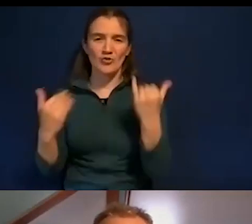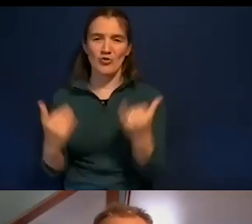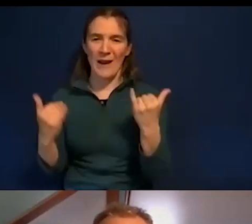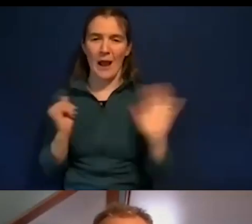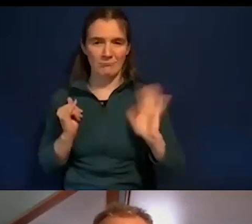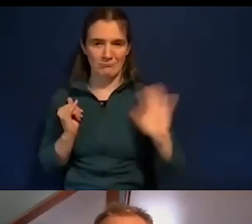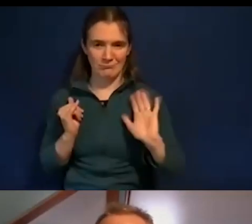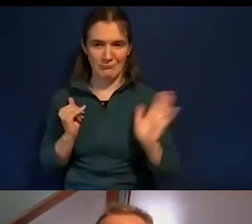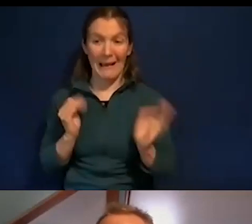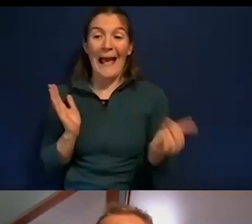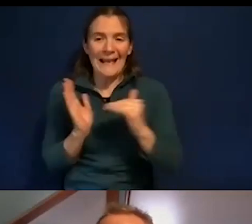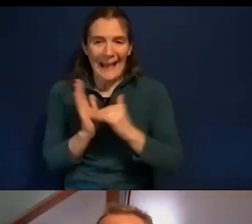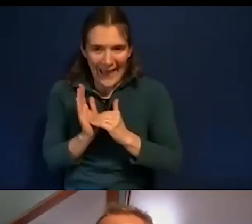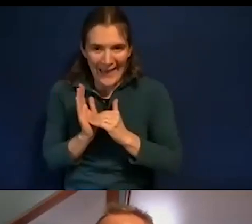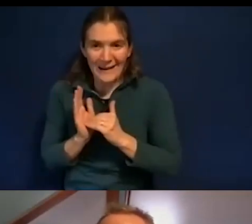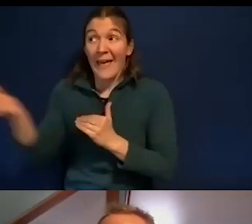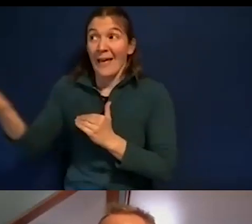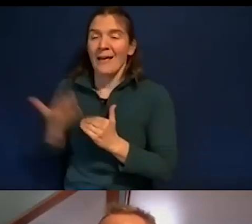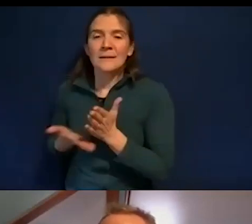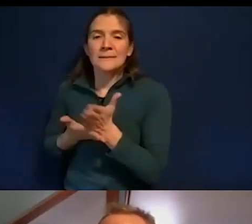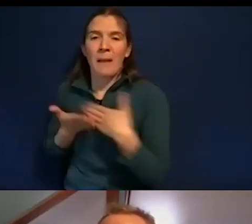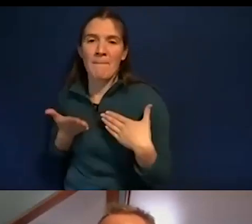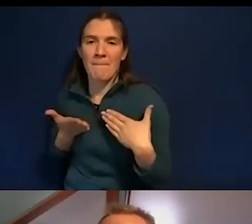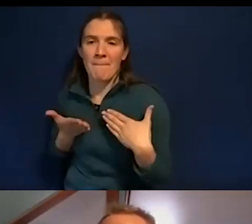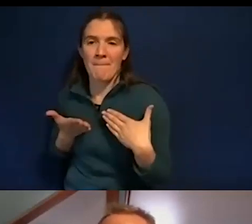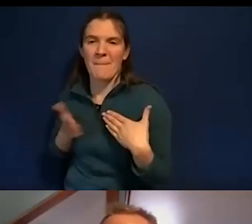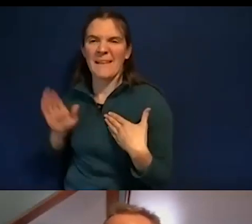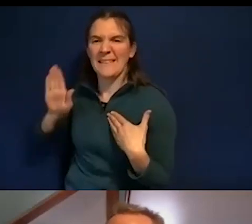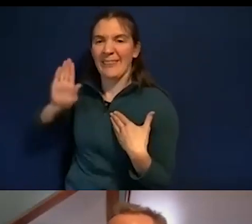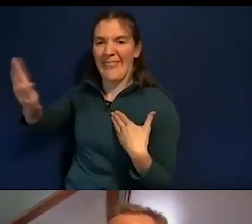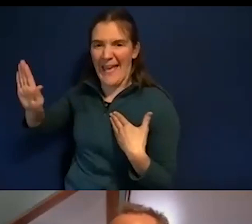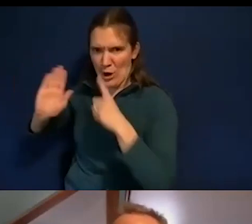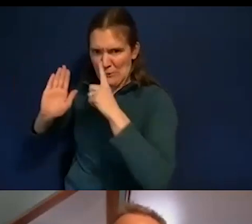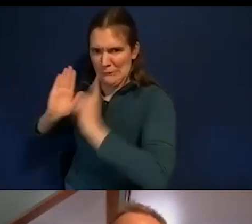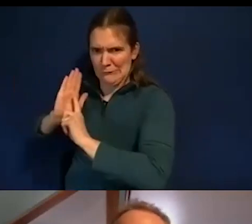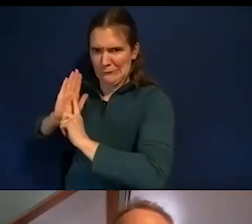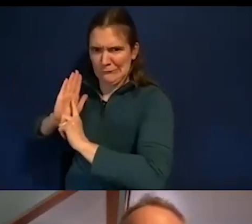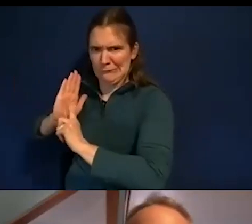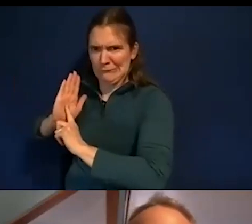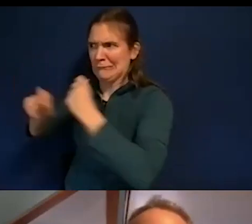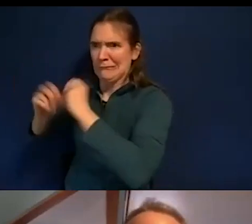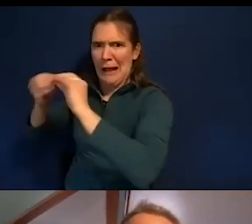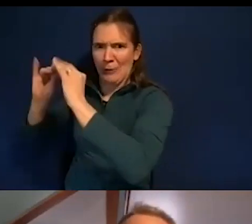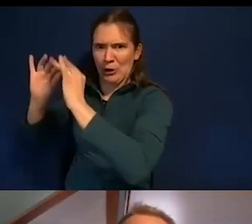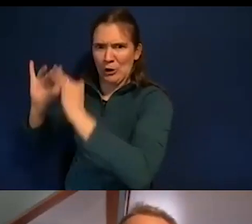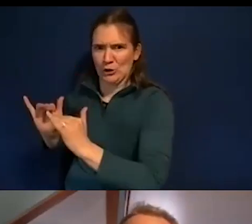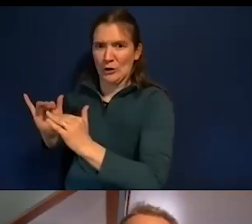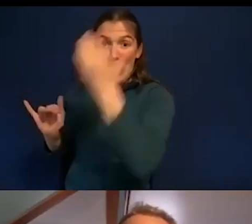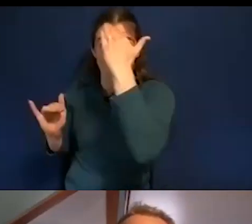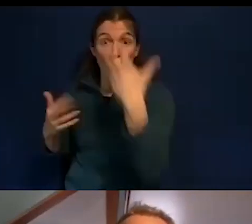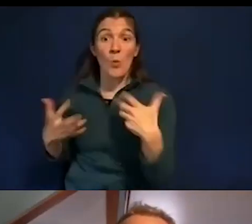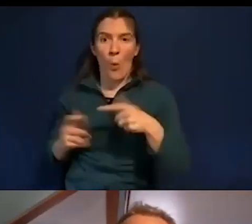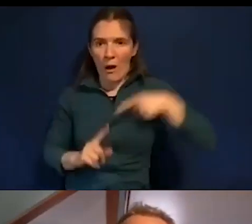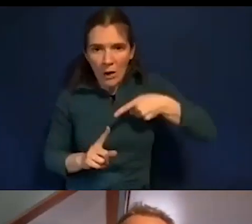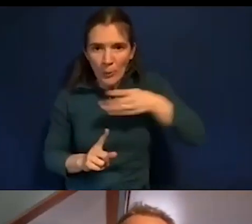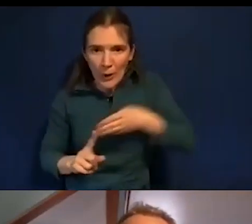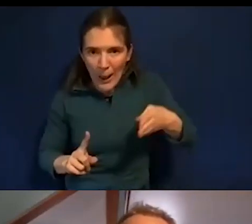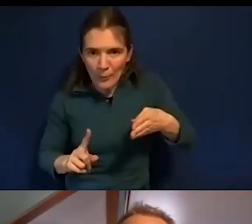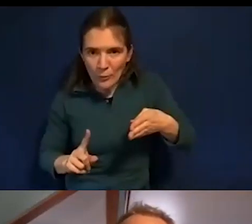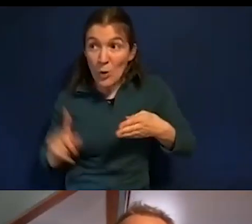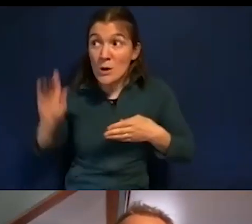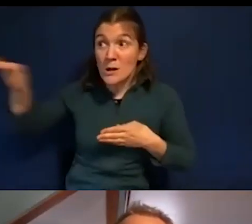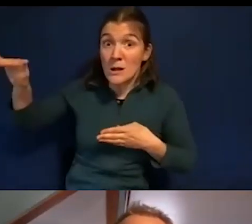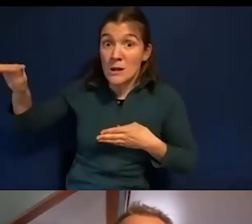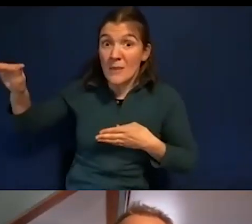tonight because it's partial and explicitly they're digging within their own system for more. They understand what we're looking for, but they're going to